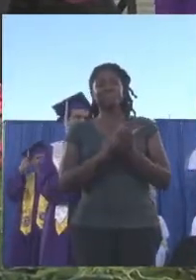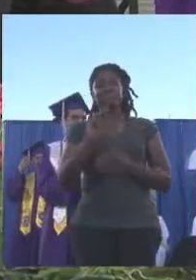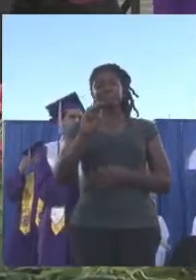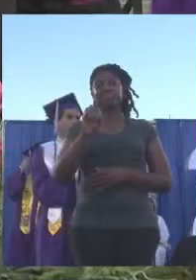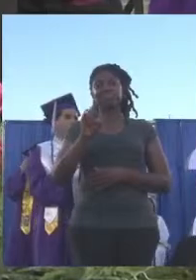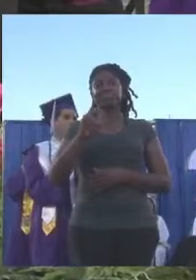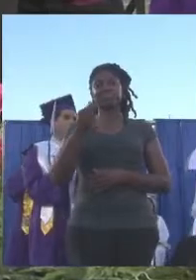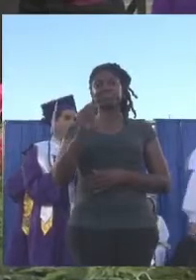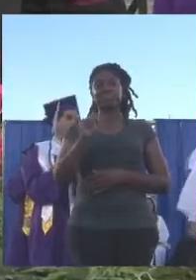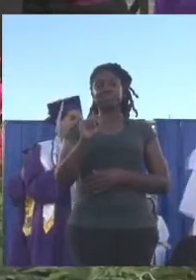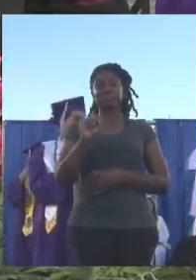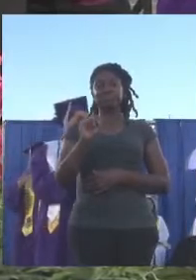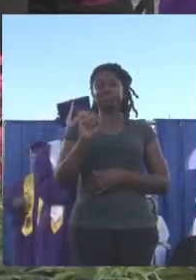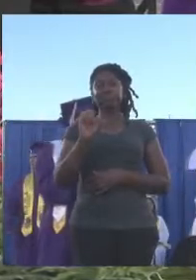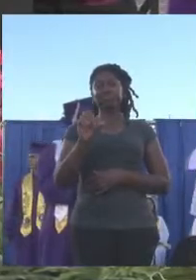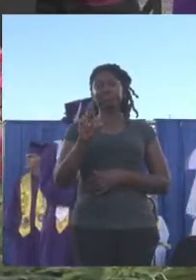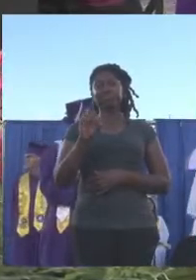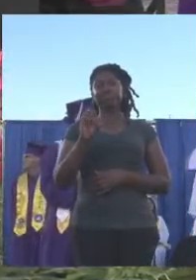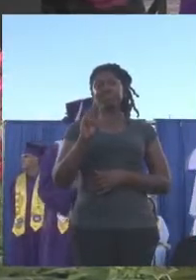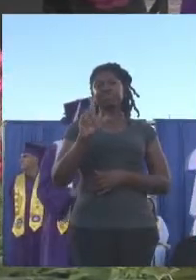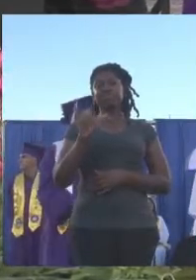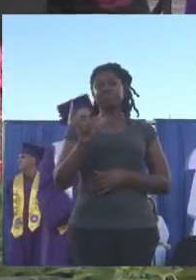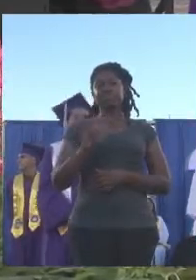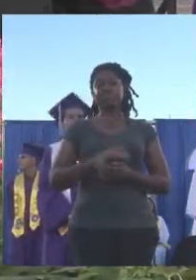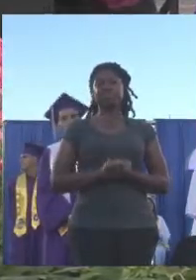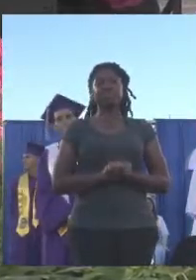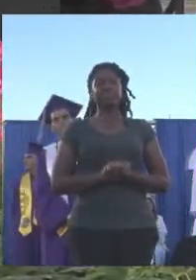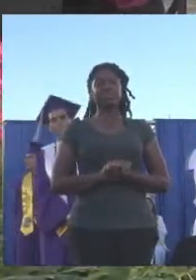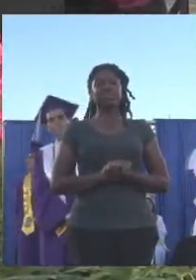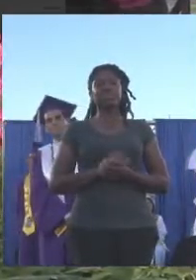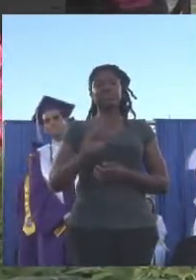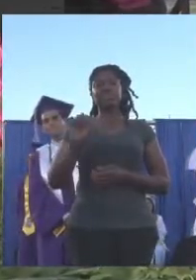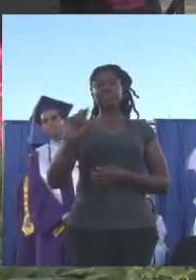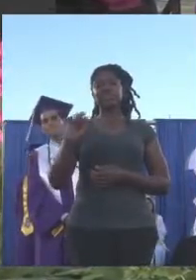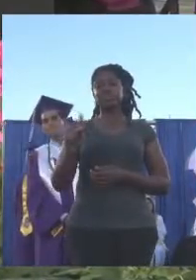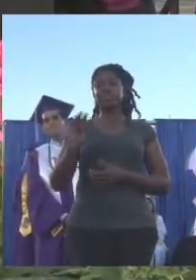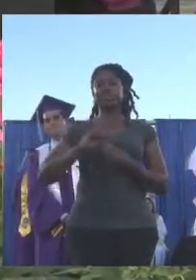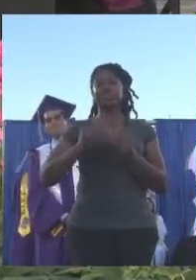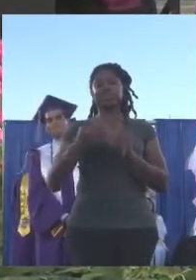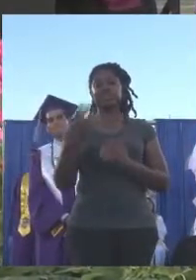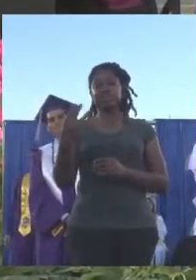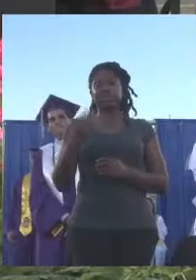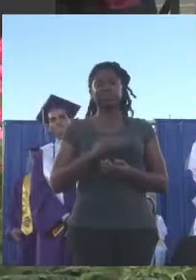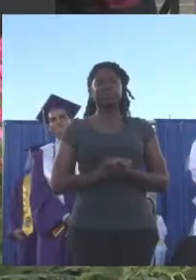Morgan R. Crowley, ranked number 4.